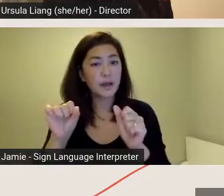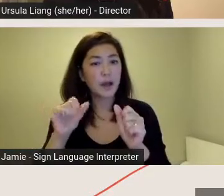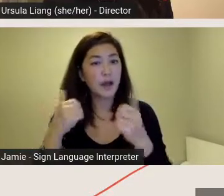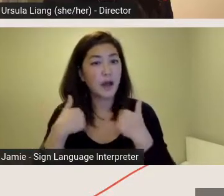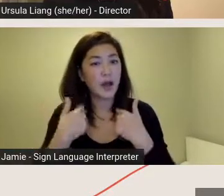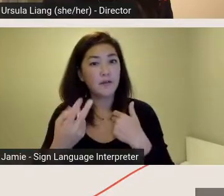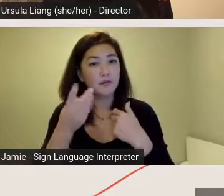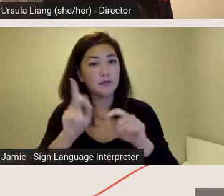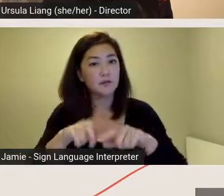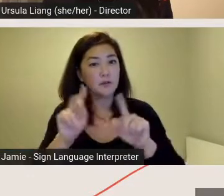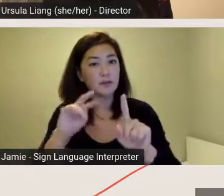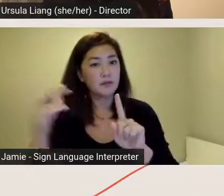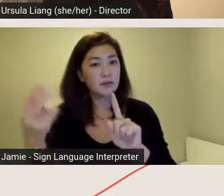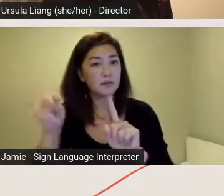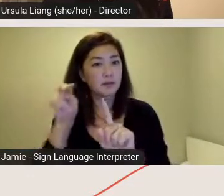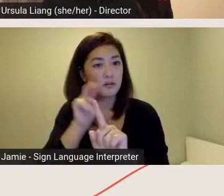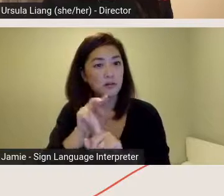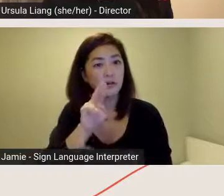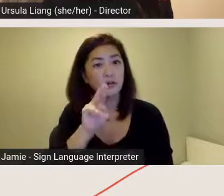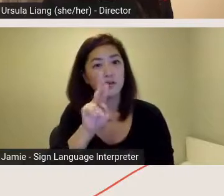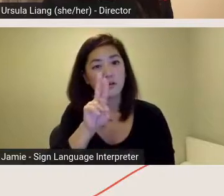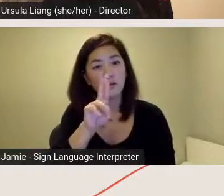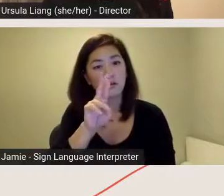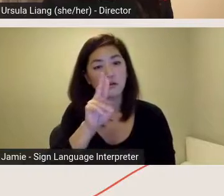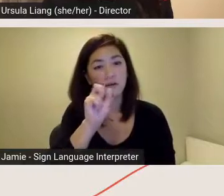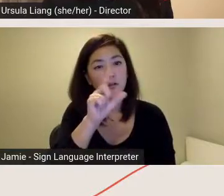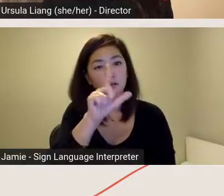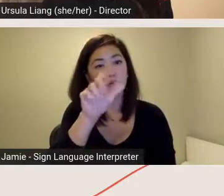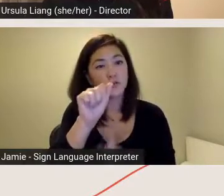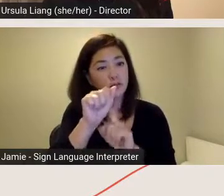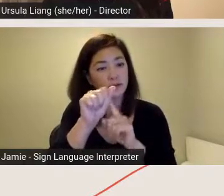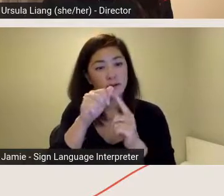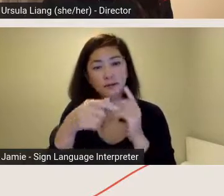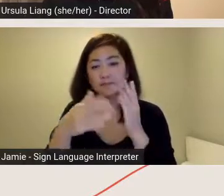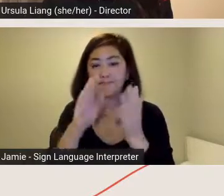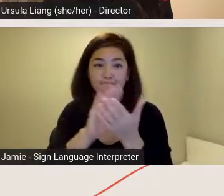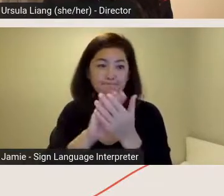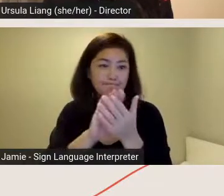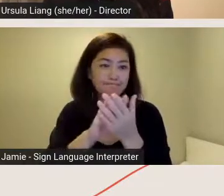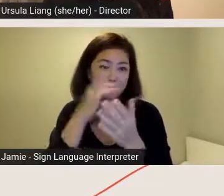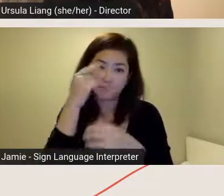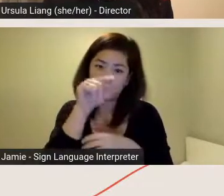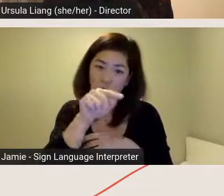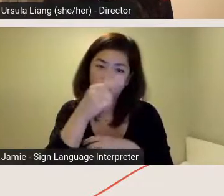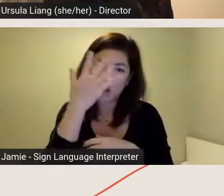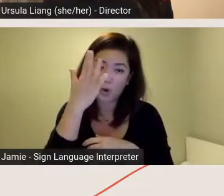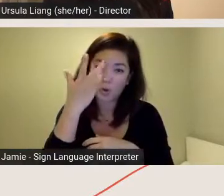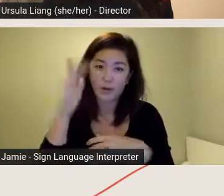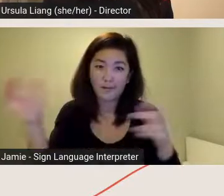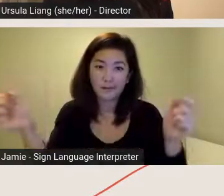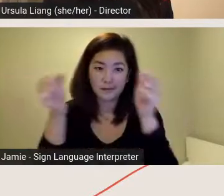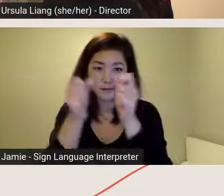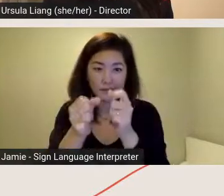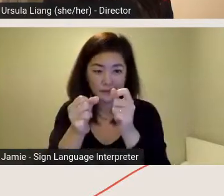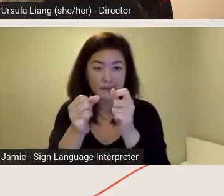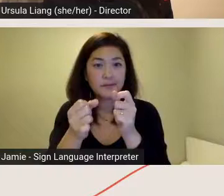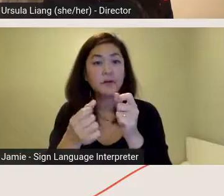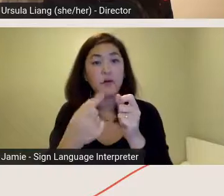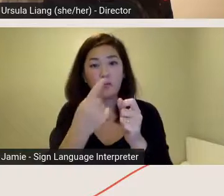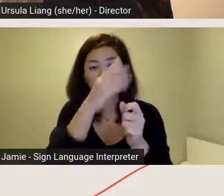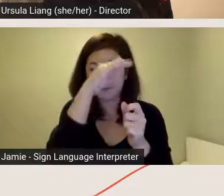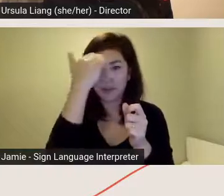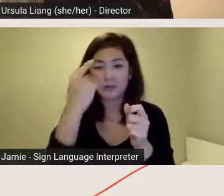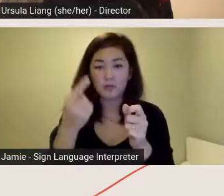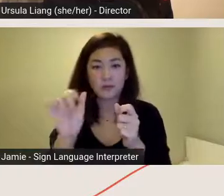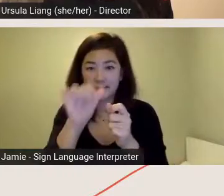you know, kudos to Ursula for thinking to do that in the first place. And for, I don't think it's